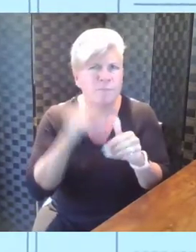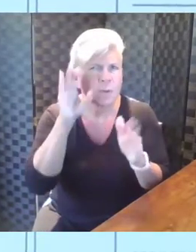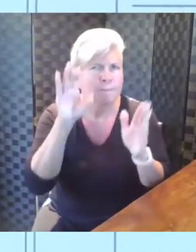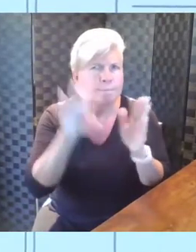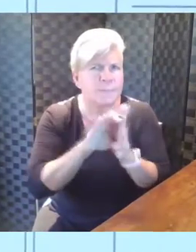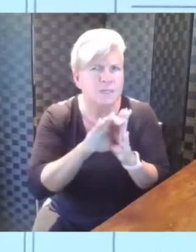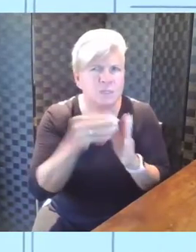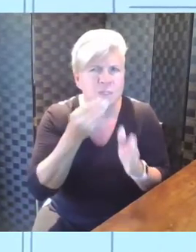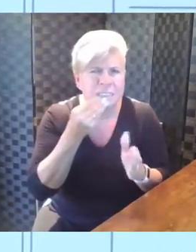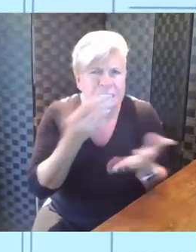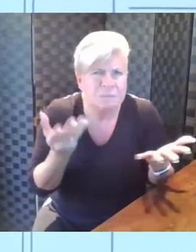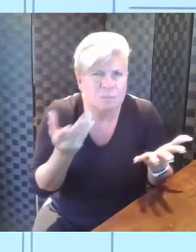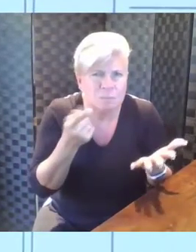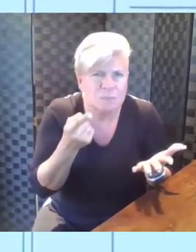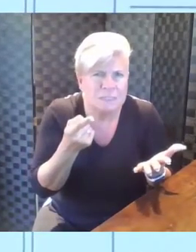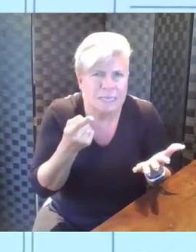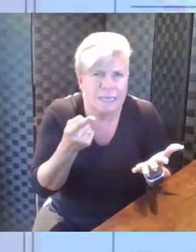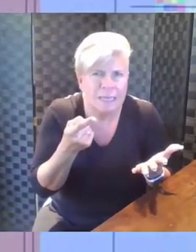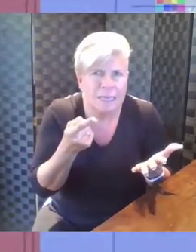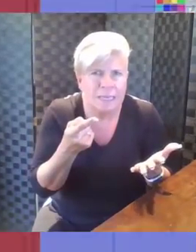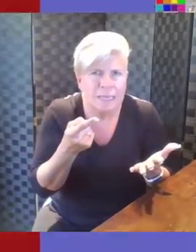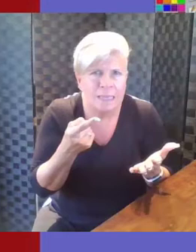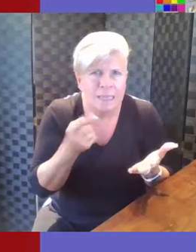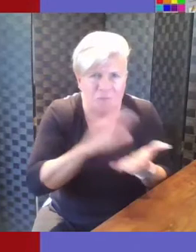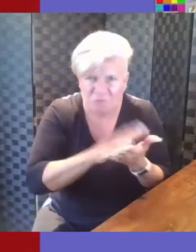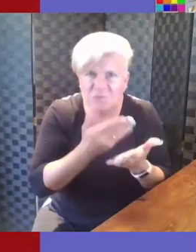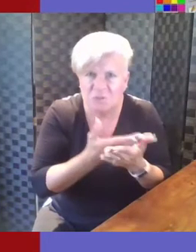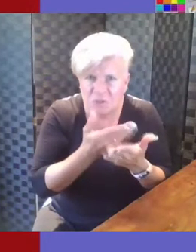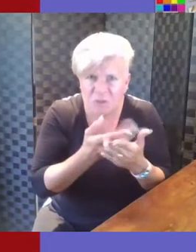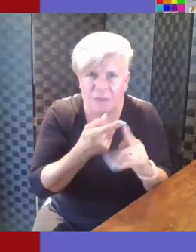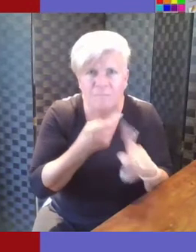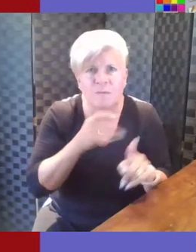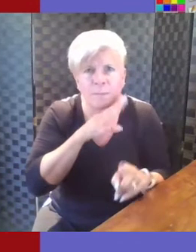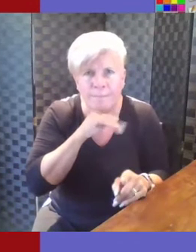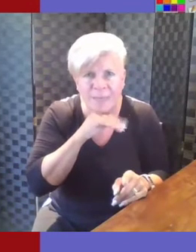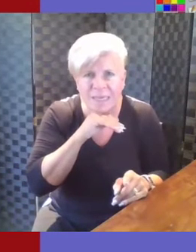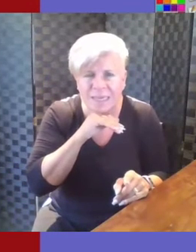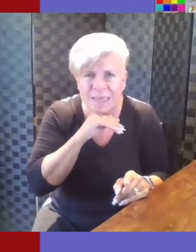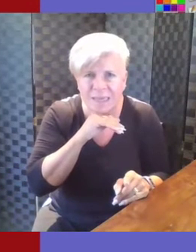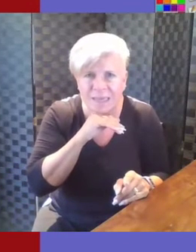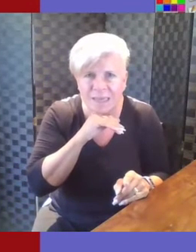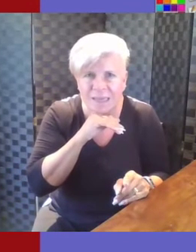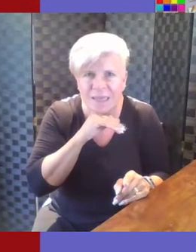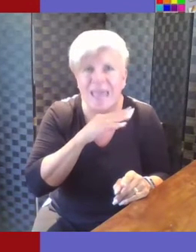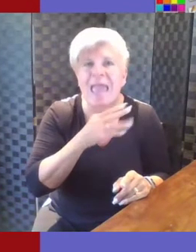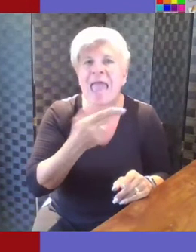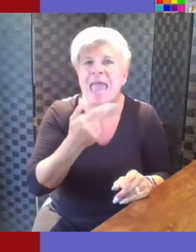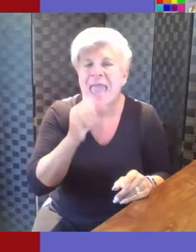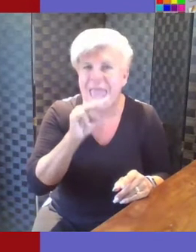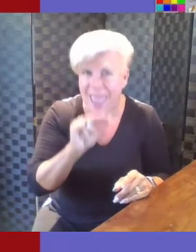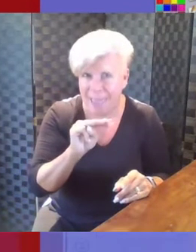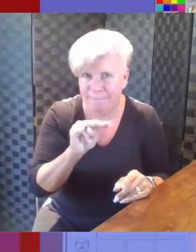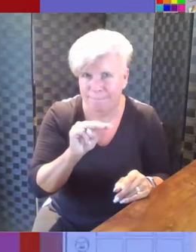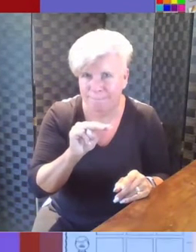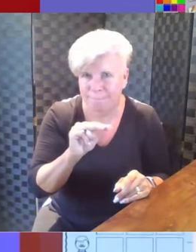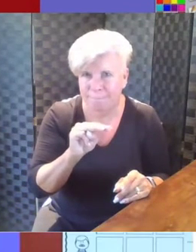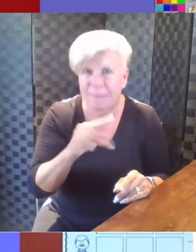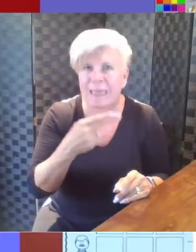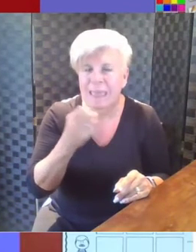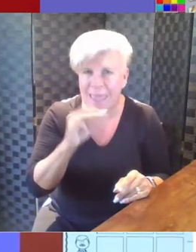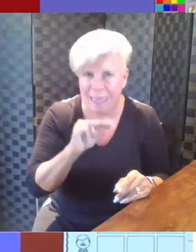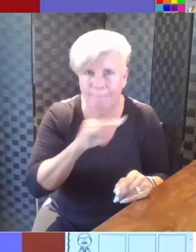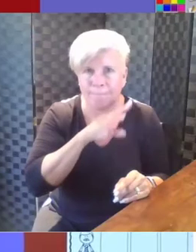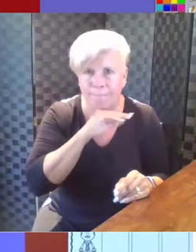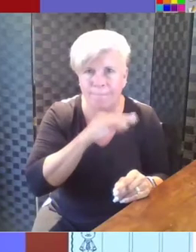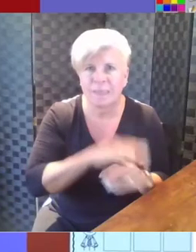It's something you eat. You have to cook it. It comes from a pig. It's a ham. So let's try to sound that